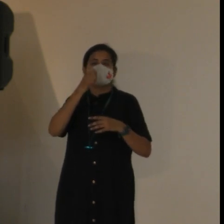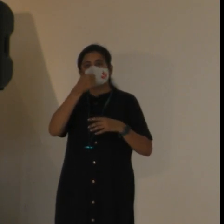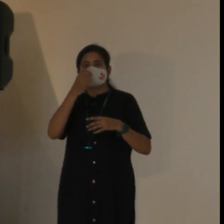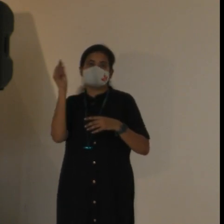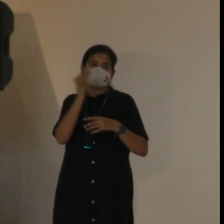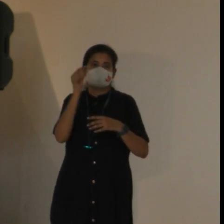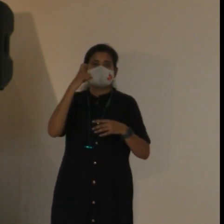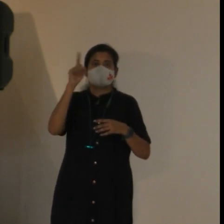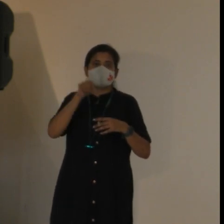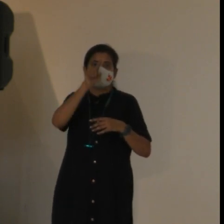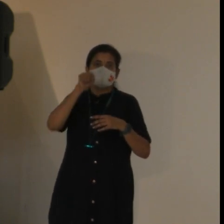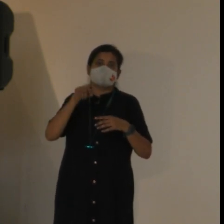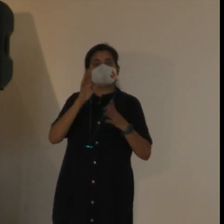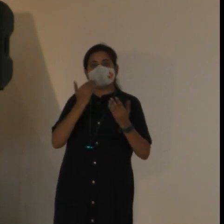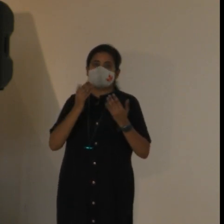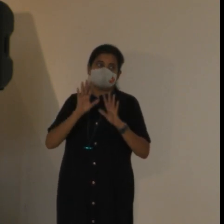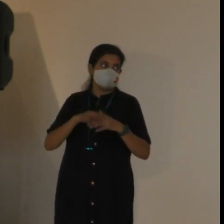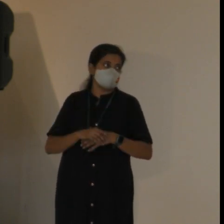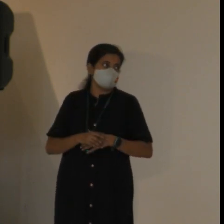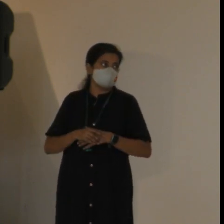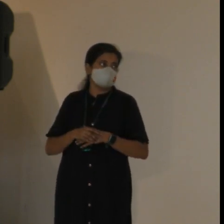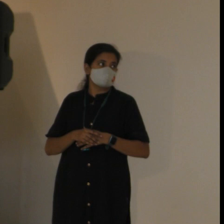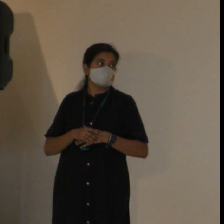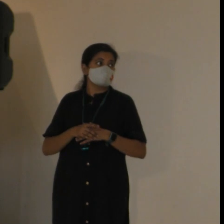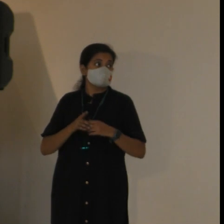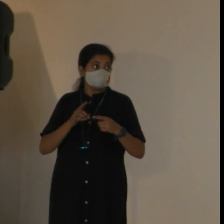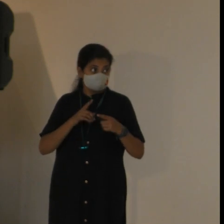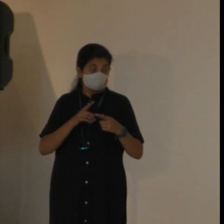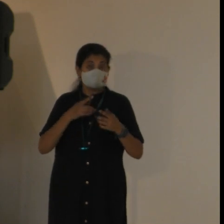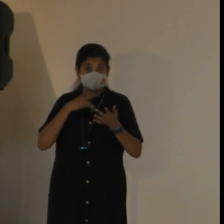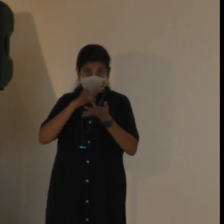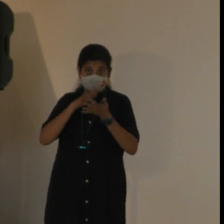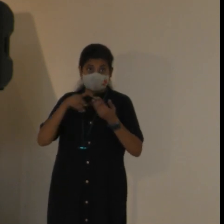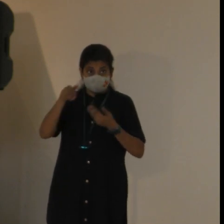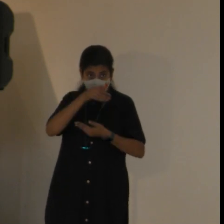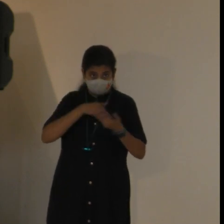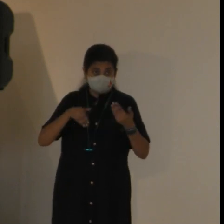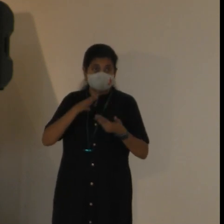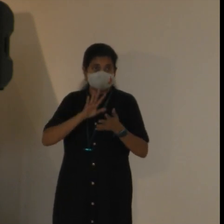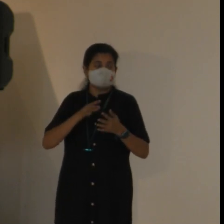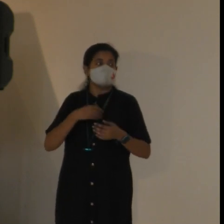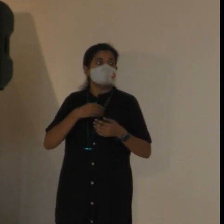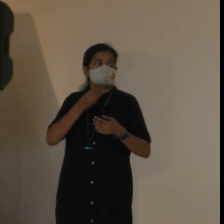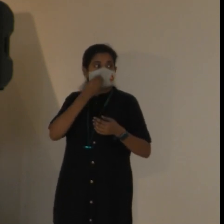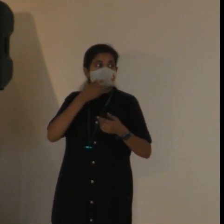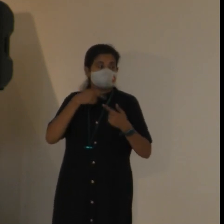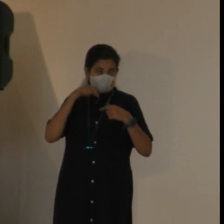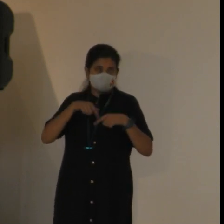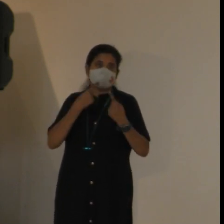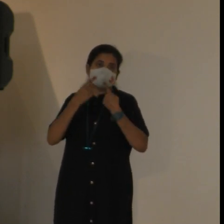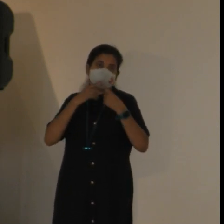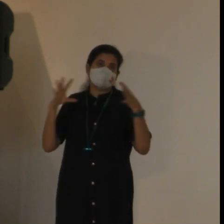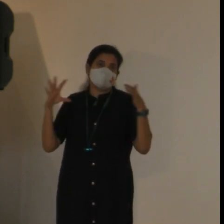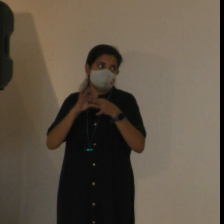India in this room. Correct. And within that space of privilege is where we're talking